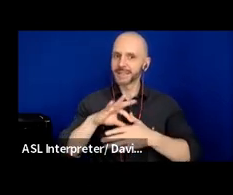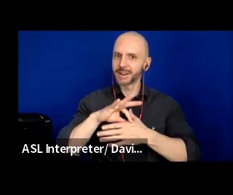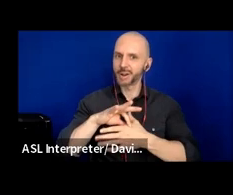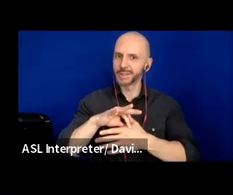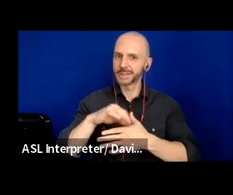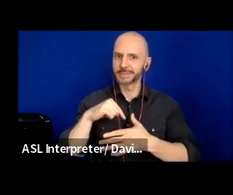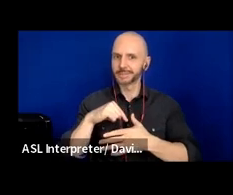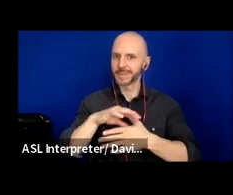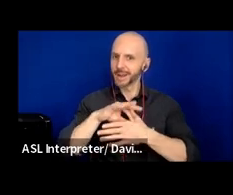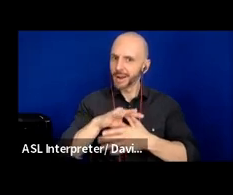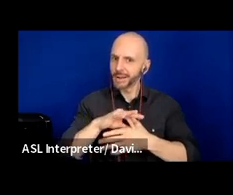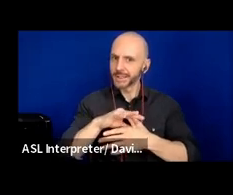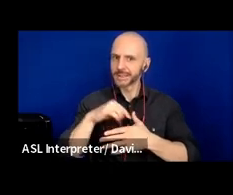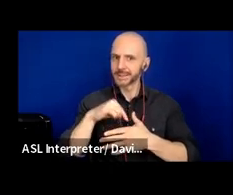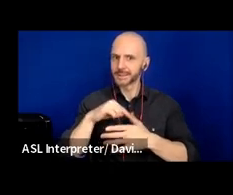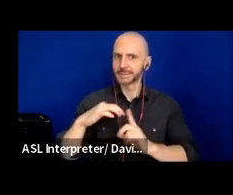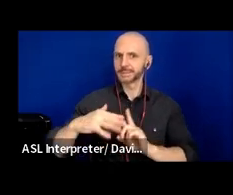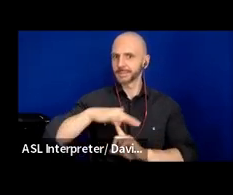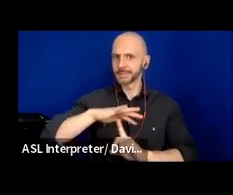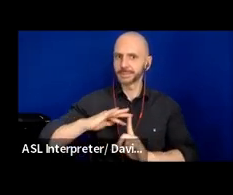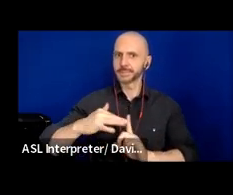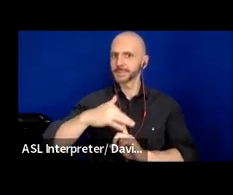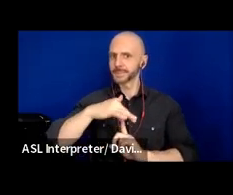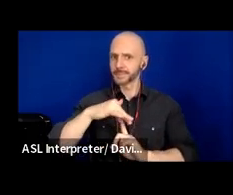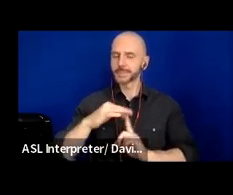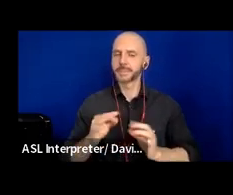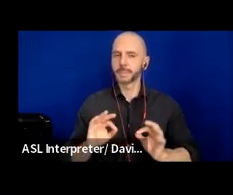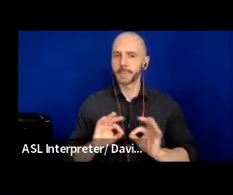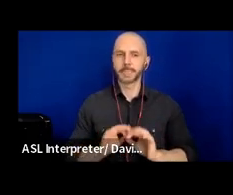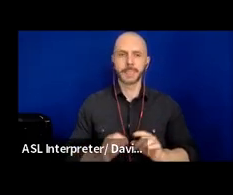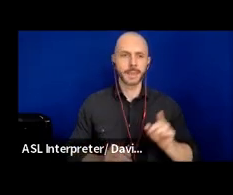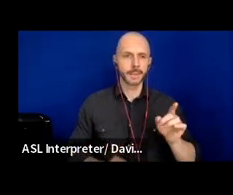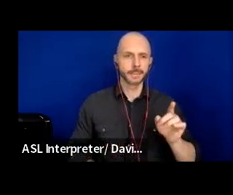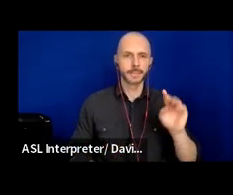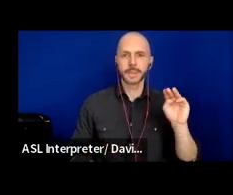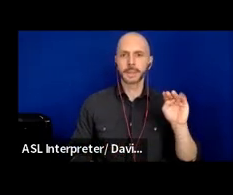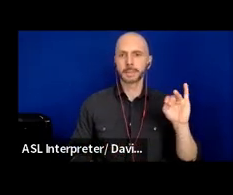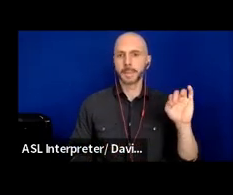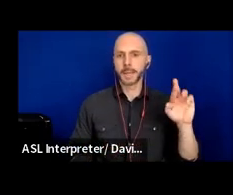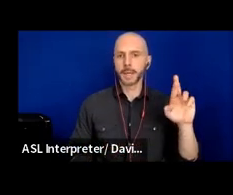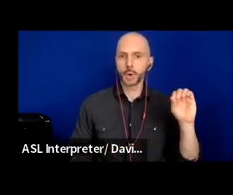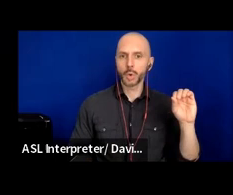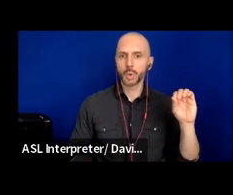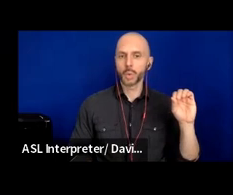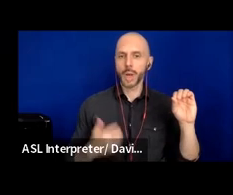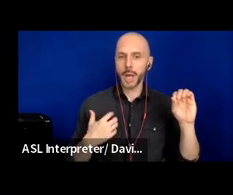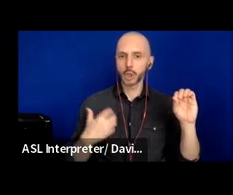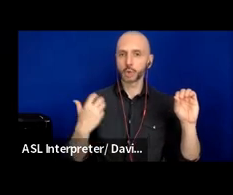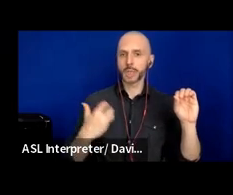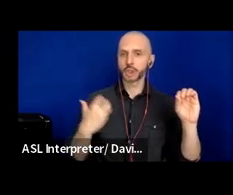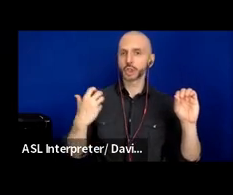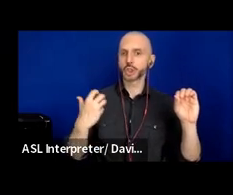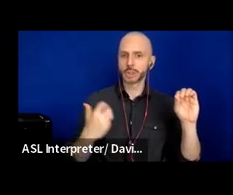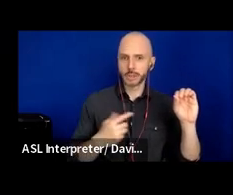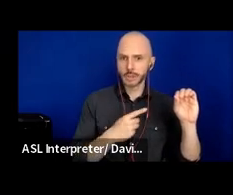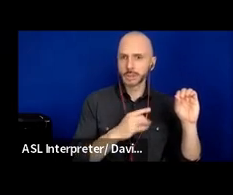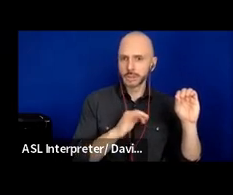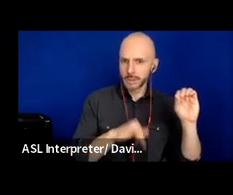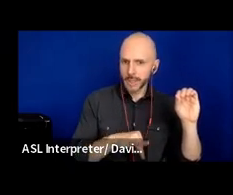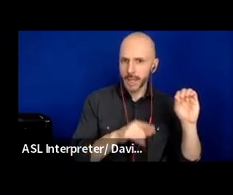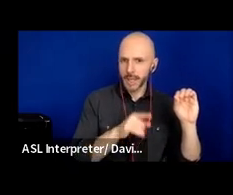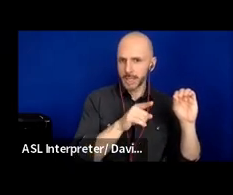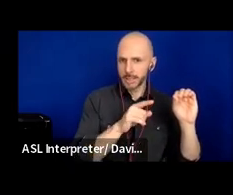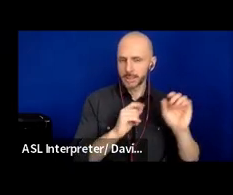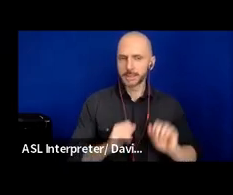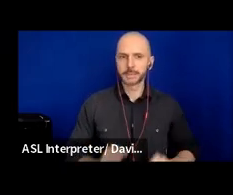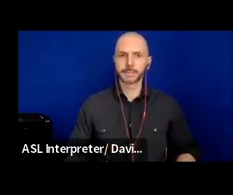defining microaggressions very clearly, I think also sent you this slide. And so it's, the kinds of things that we might even think are, but aren't